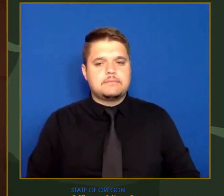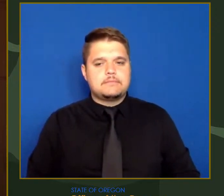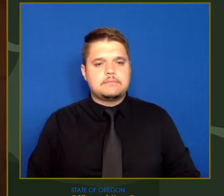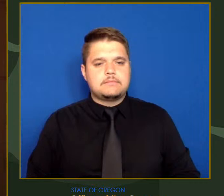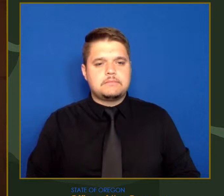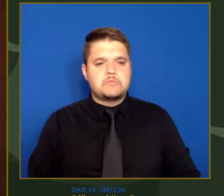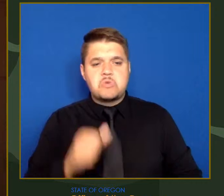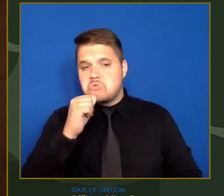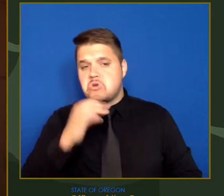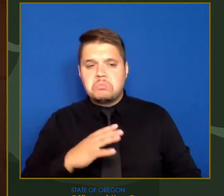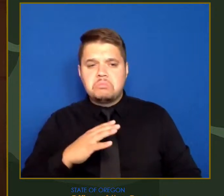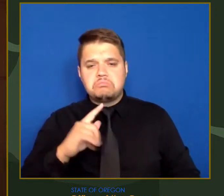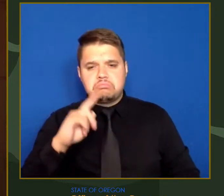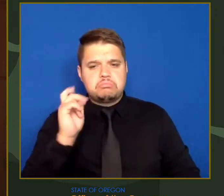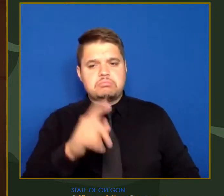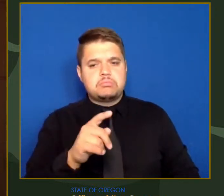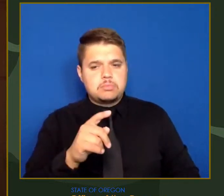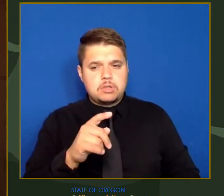Lisa, are you there?